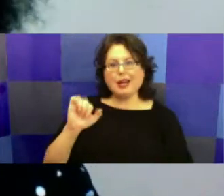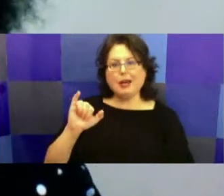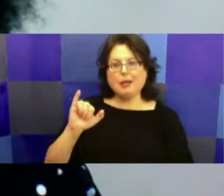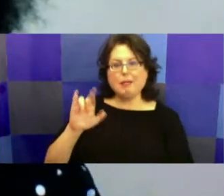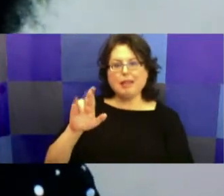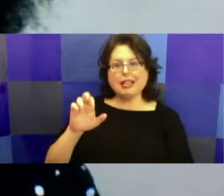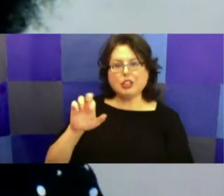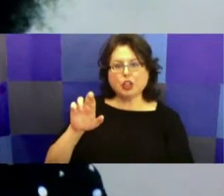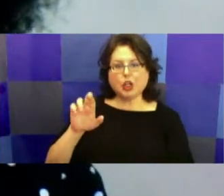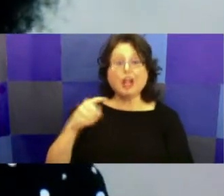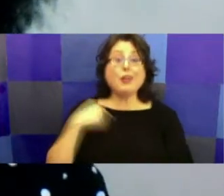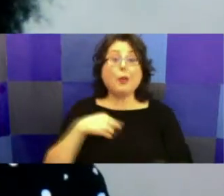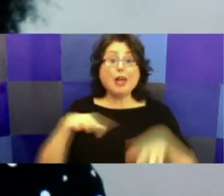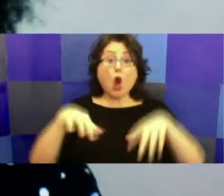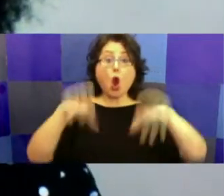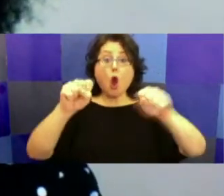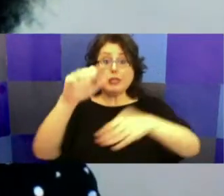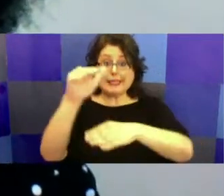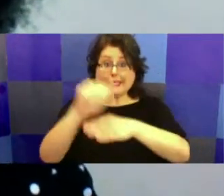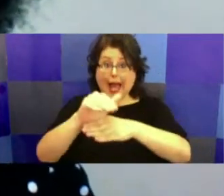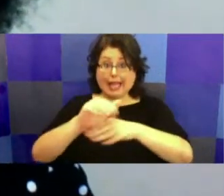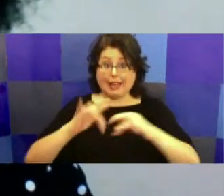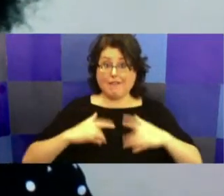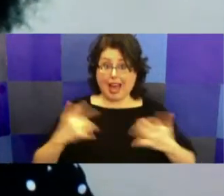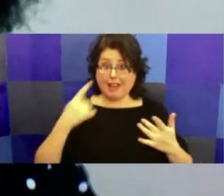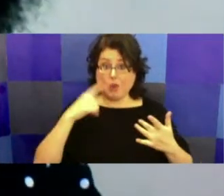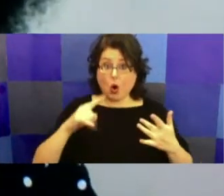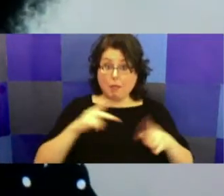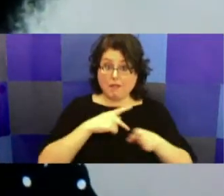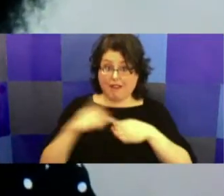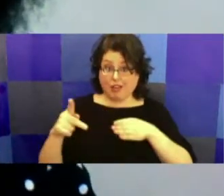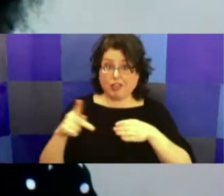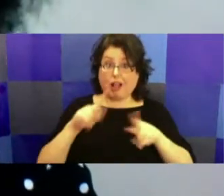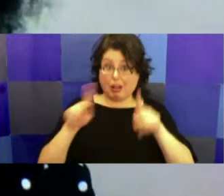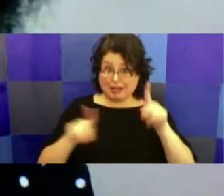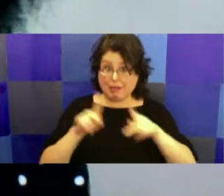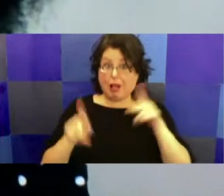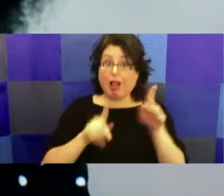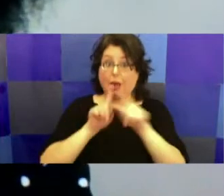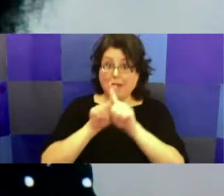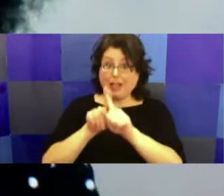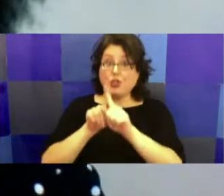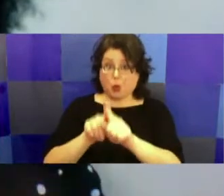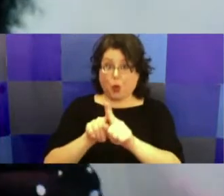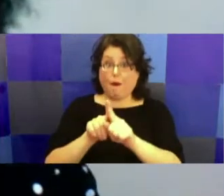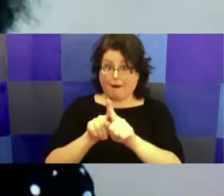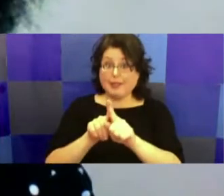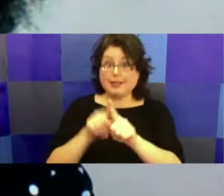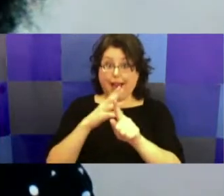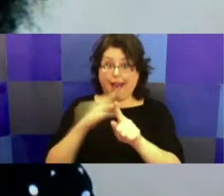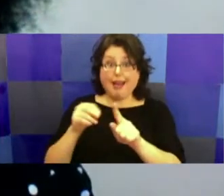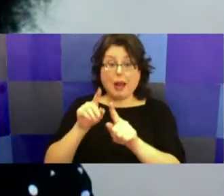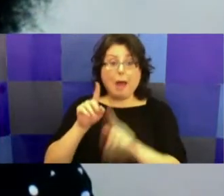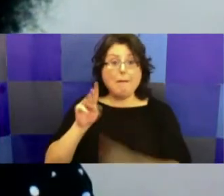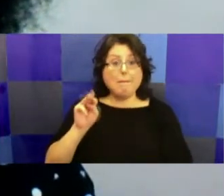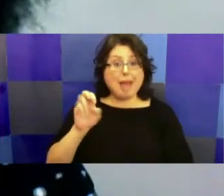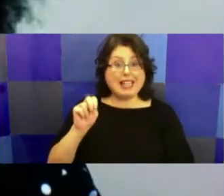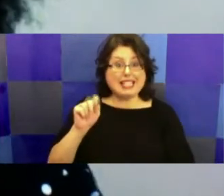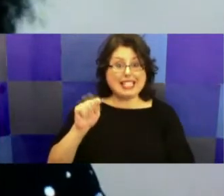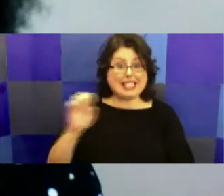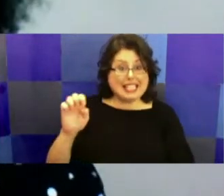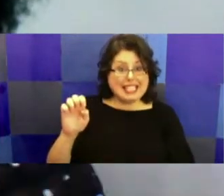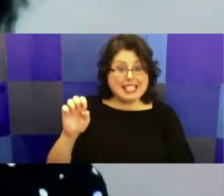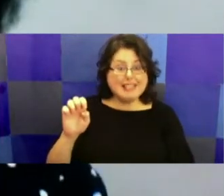we host an evening event for professional mentors and mentees, where they get to ask each other